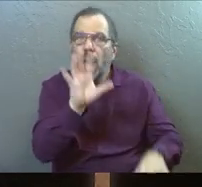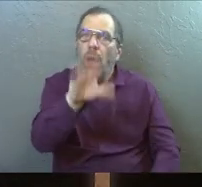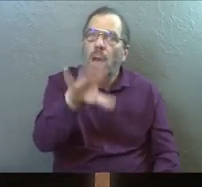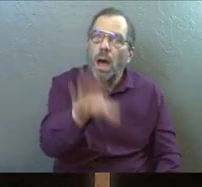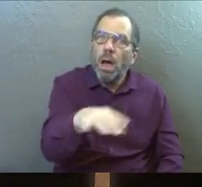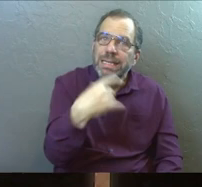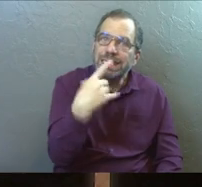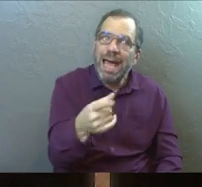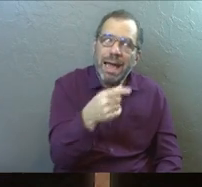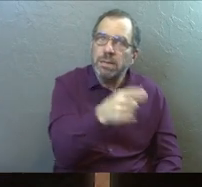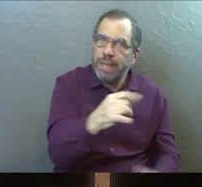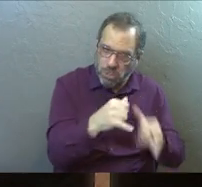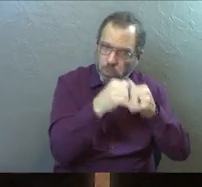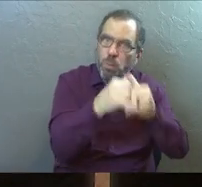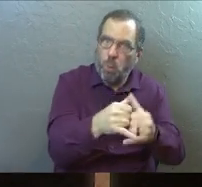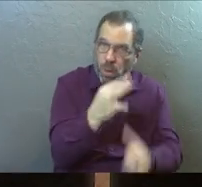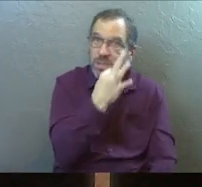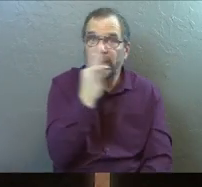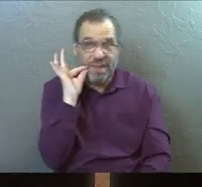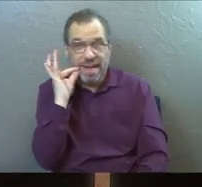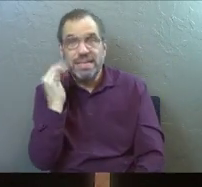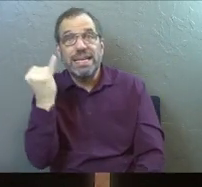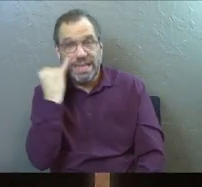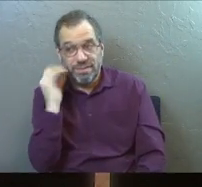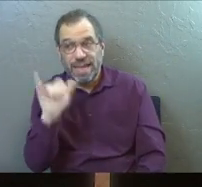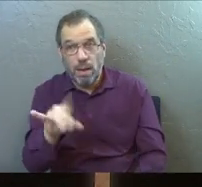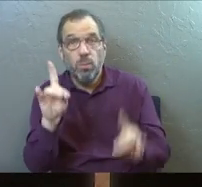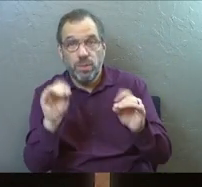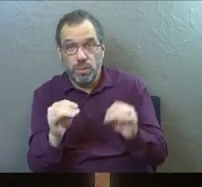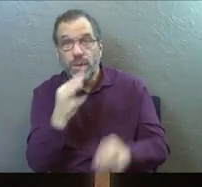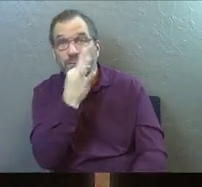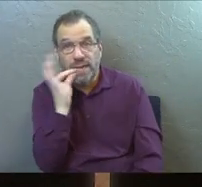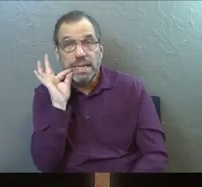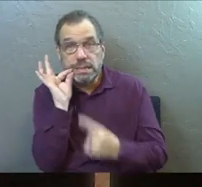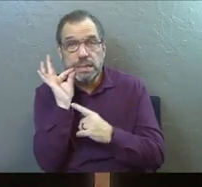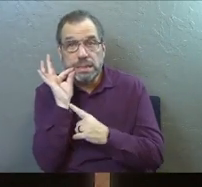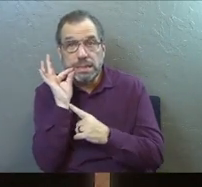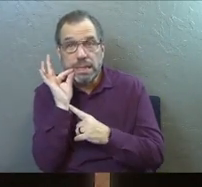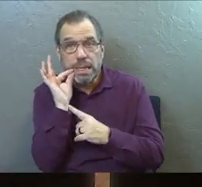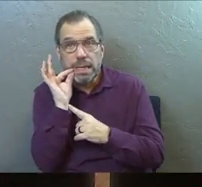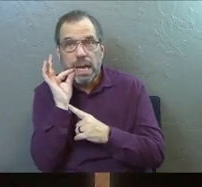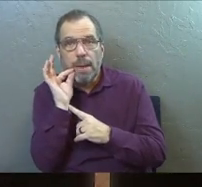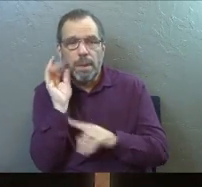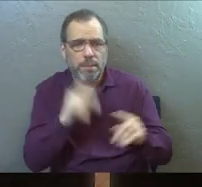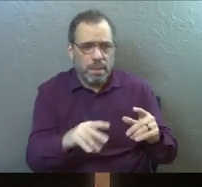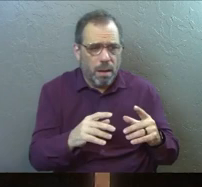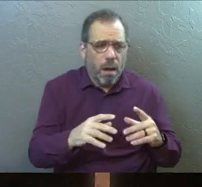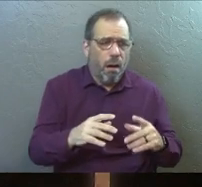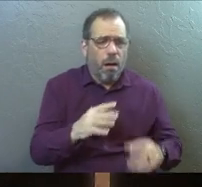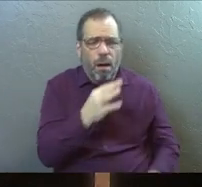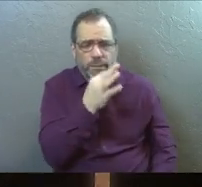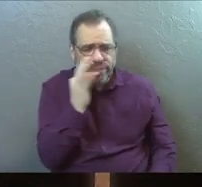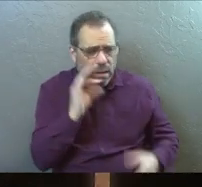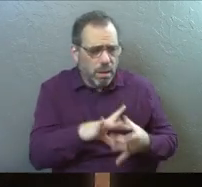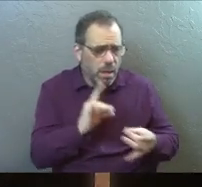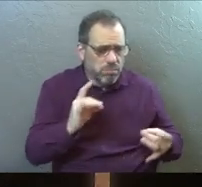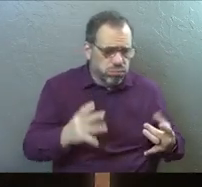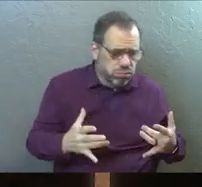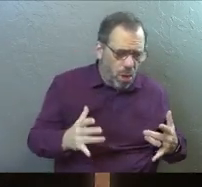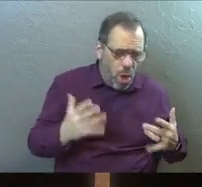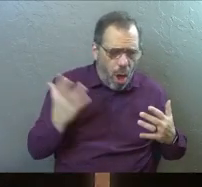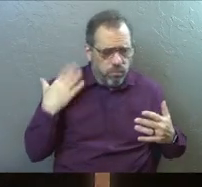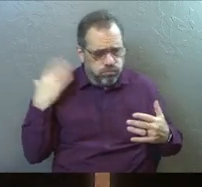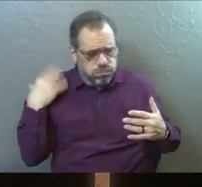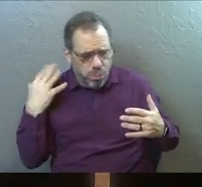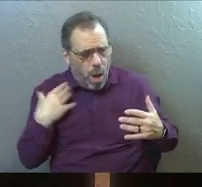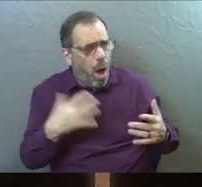he also implies that there's rewards to fasting if we'll do it. But people who are making it all about spiritual pride and pats